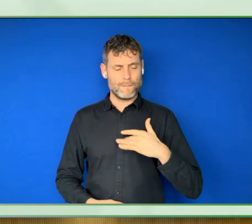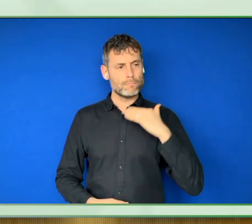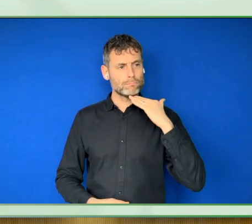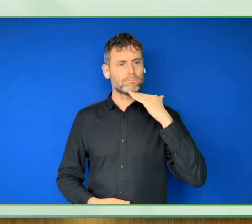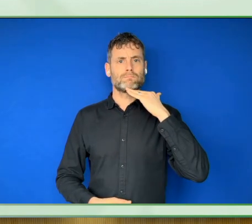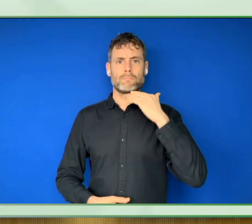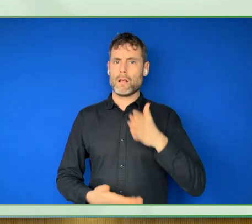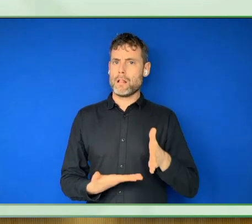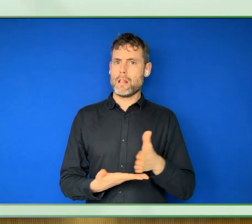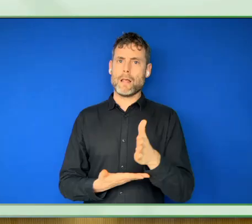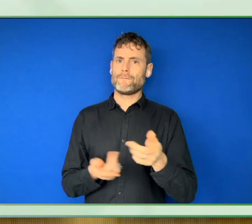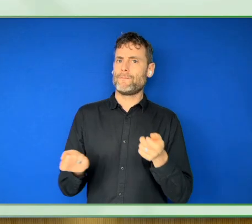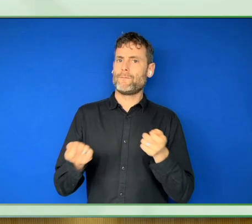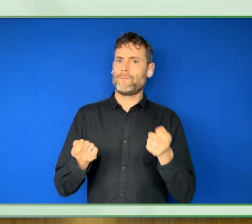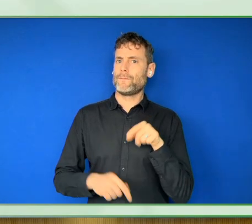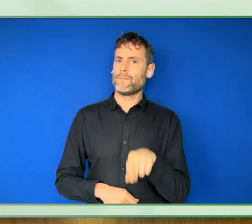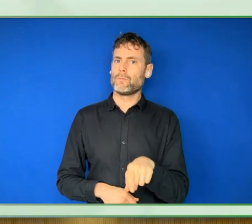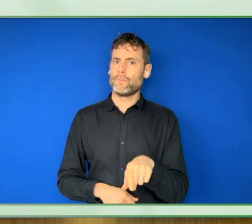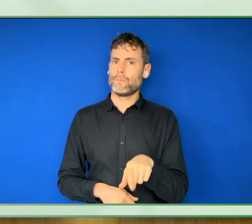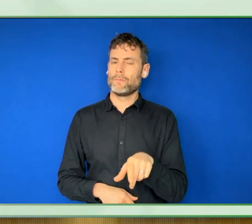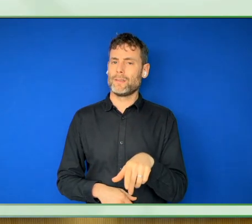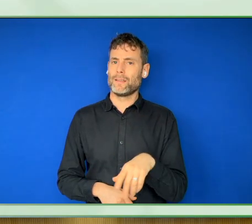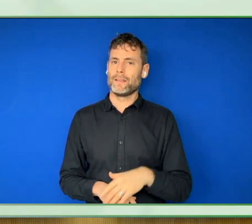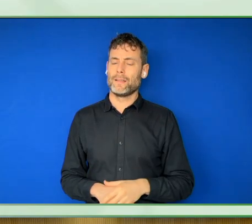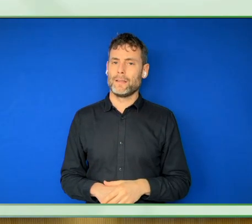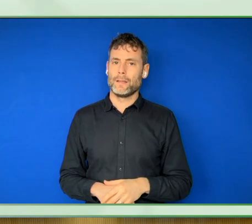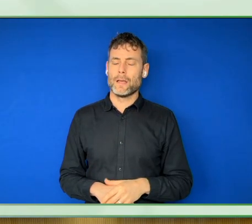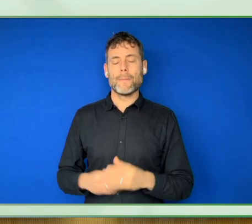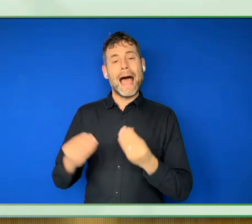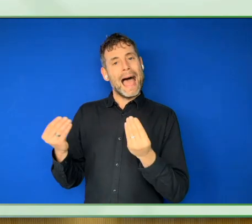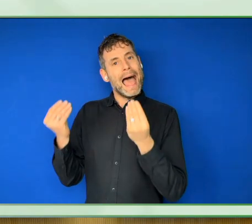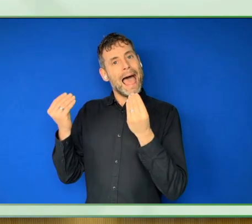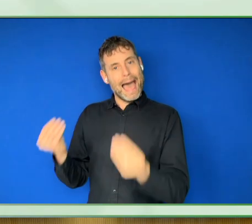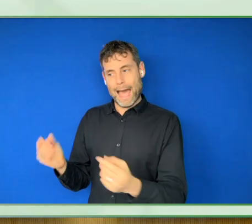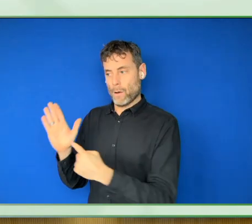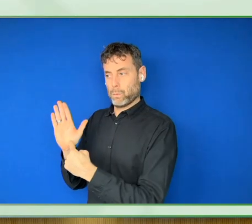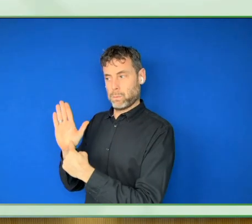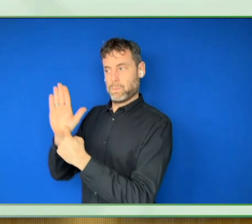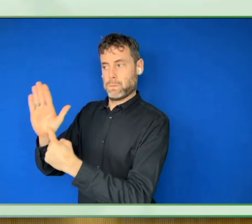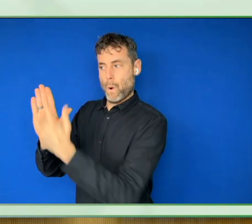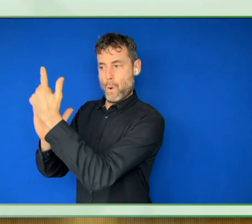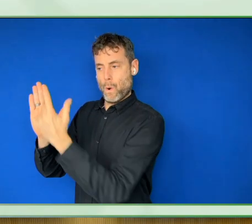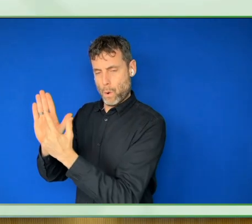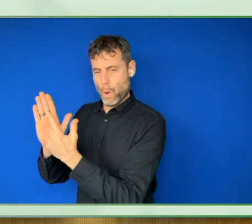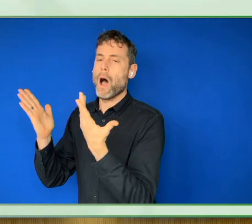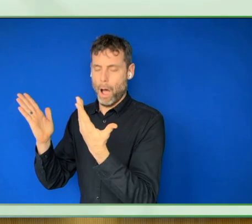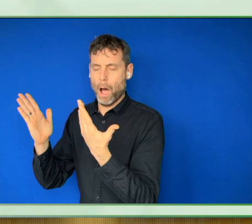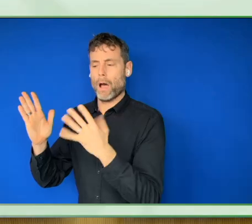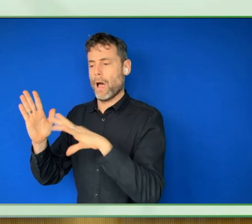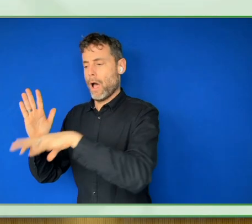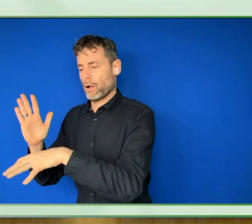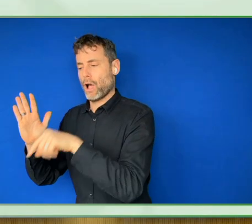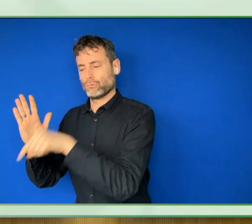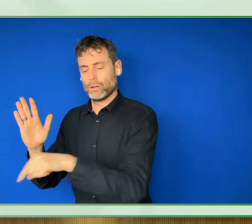to implement them in the way that would be good practice or best practice in country A as opposed to country B